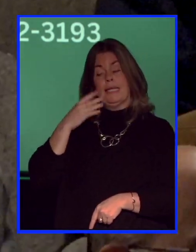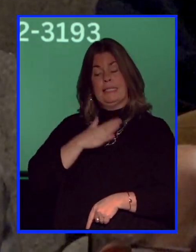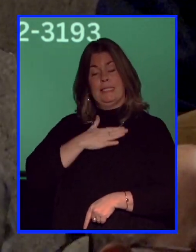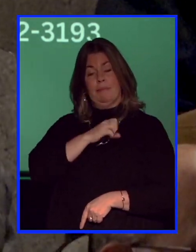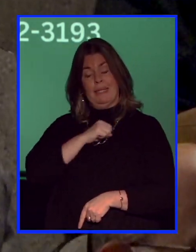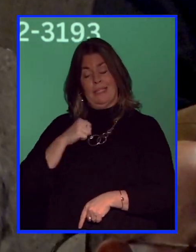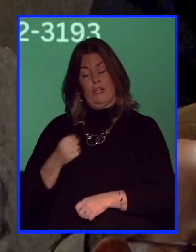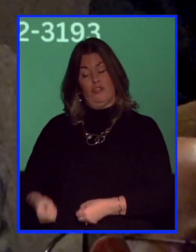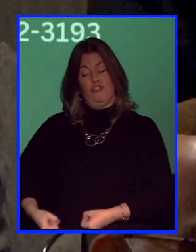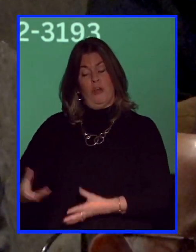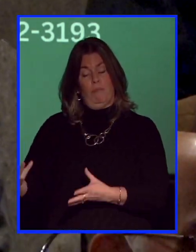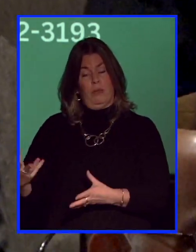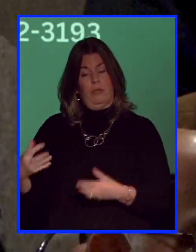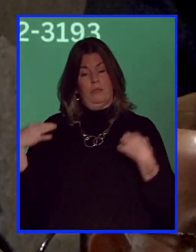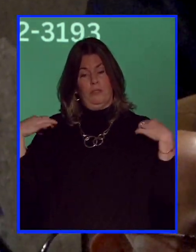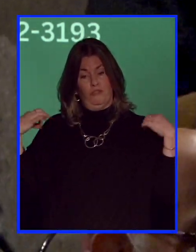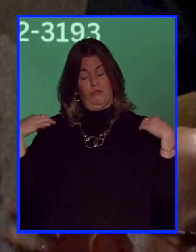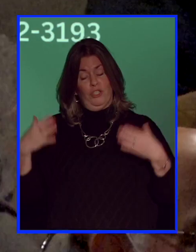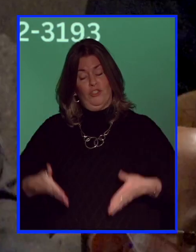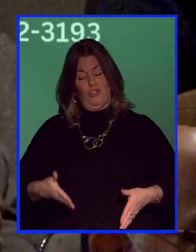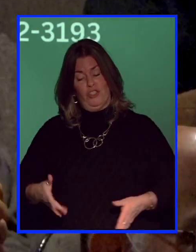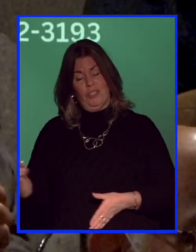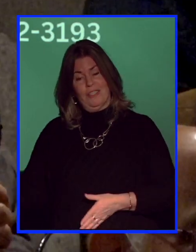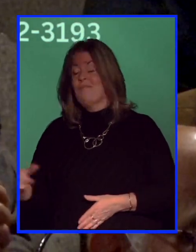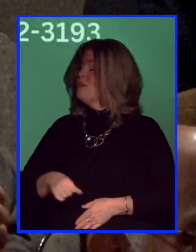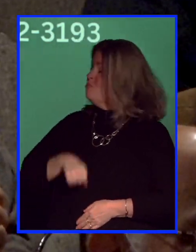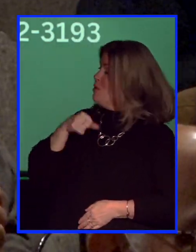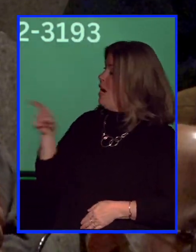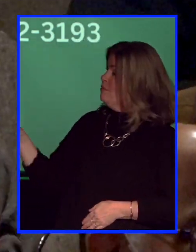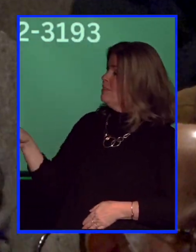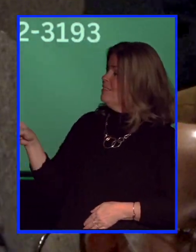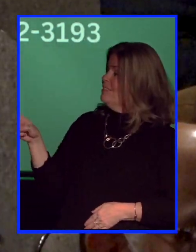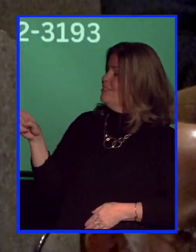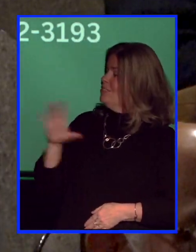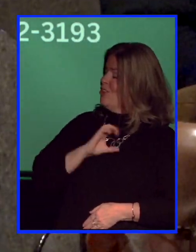right next to me in a t-shirt and jeans, and I'm really proud that you're our senator.